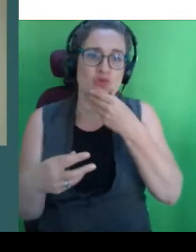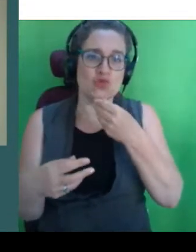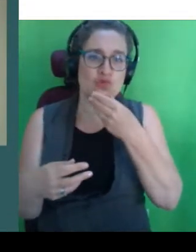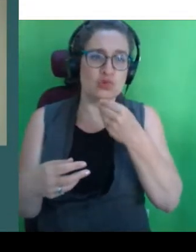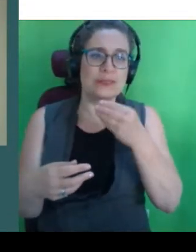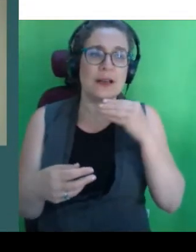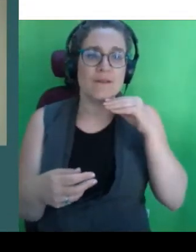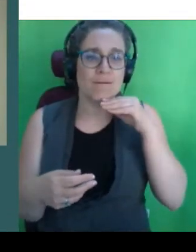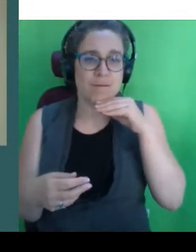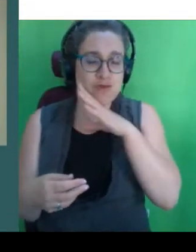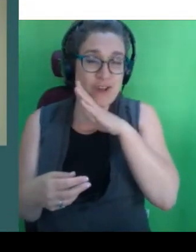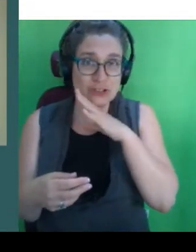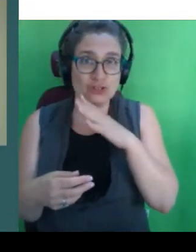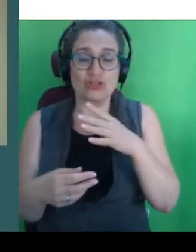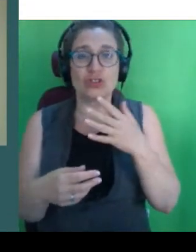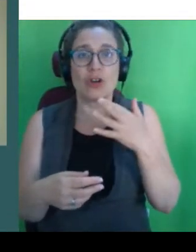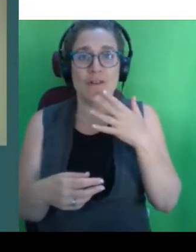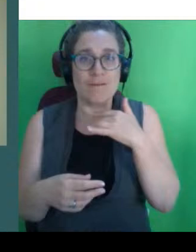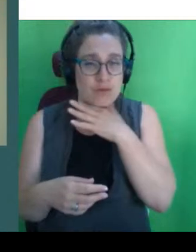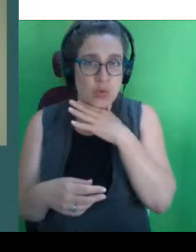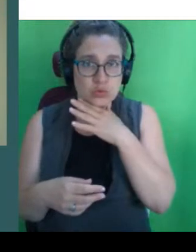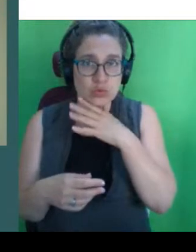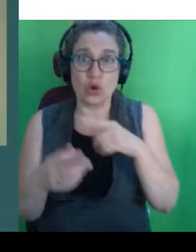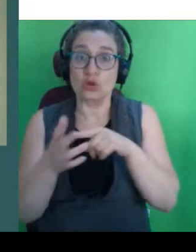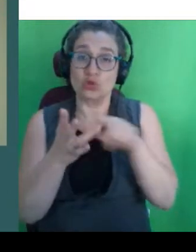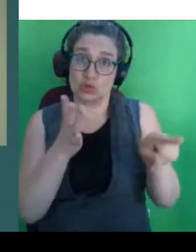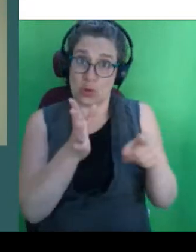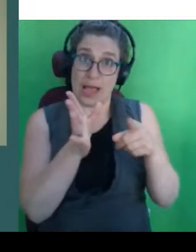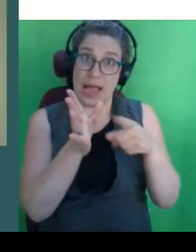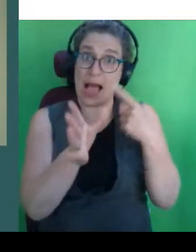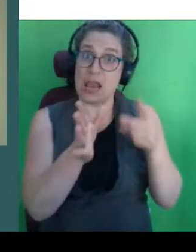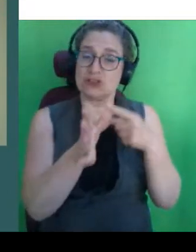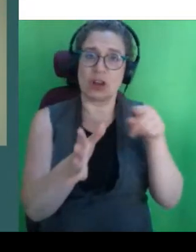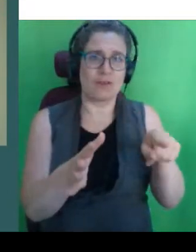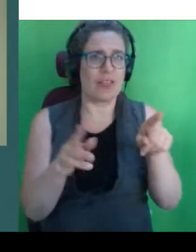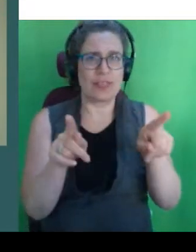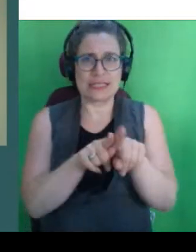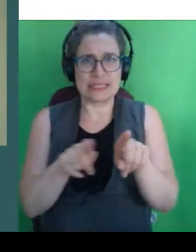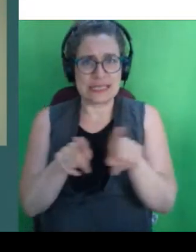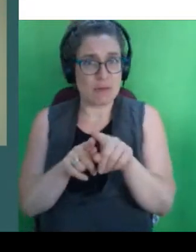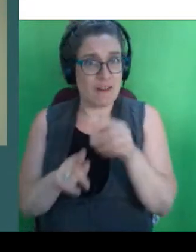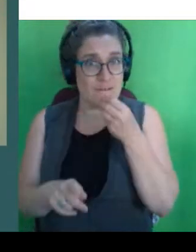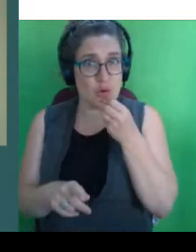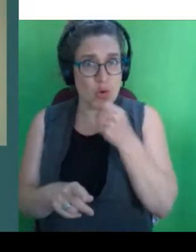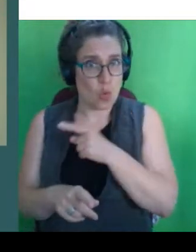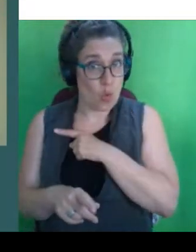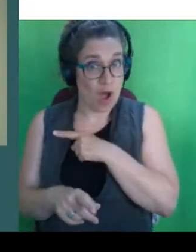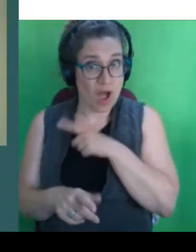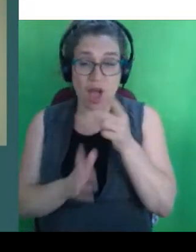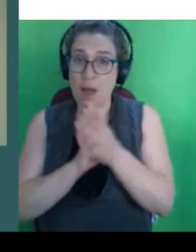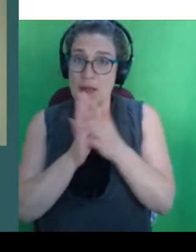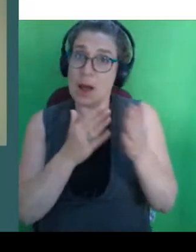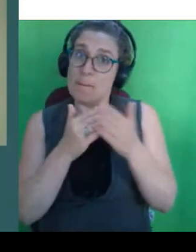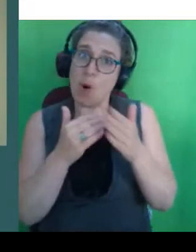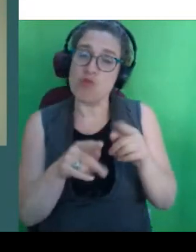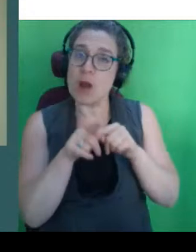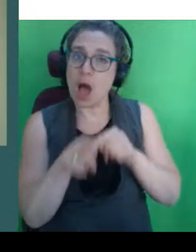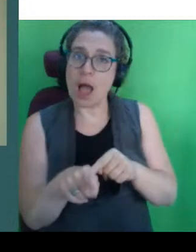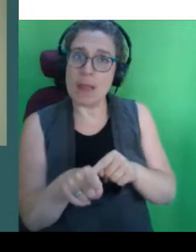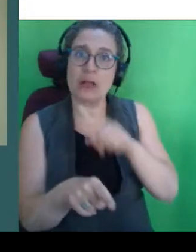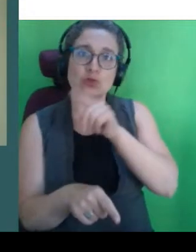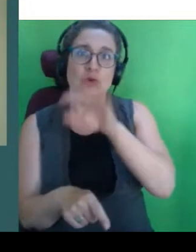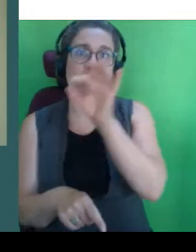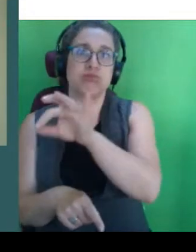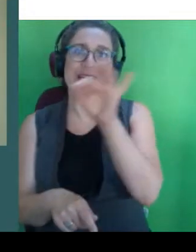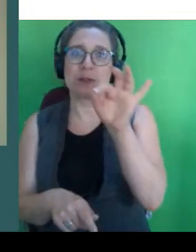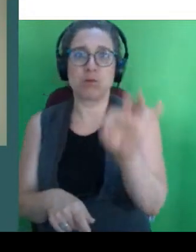to the allergen solution of the same food. Why is this? And is it more reliable to do prick to prick than use the allergen